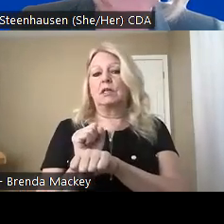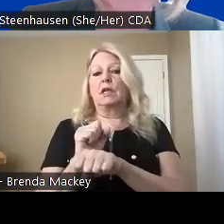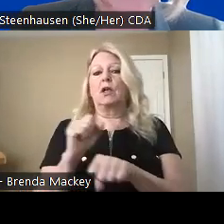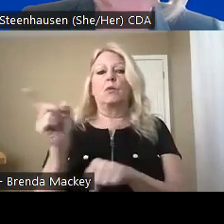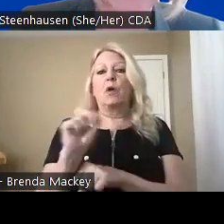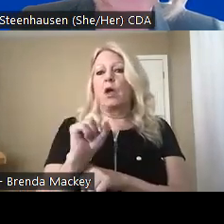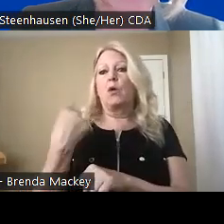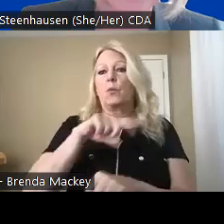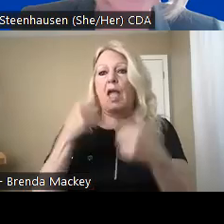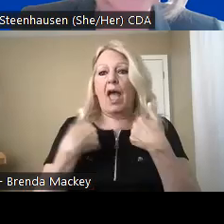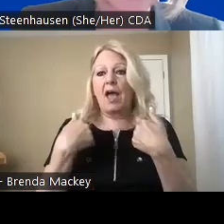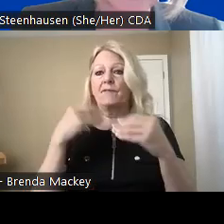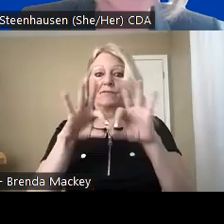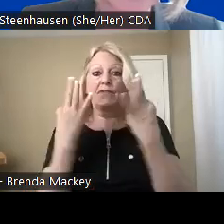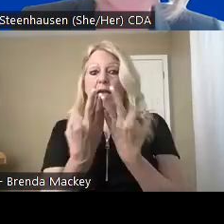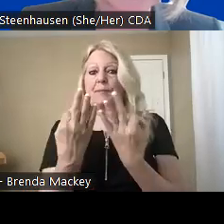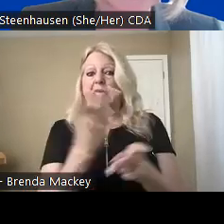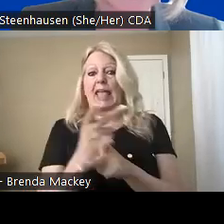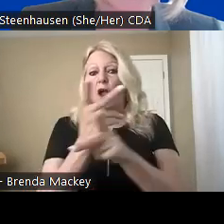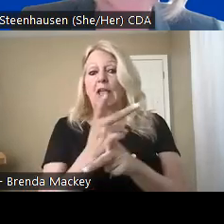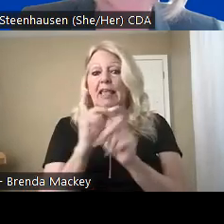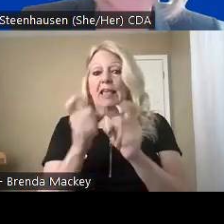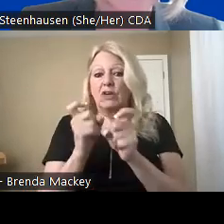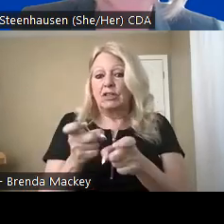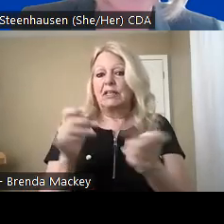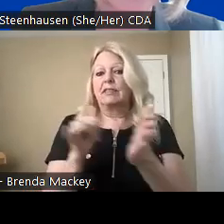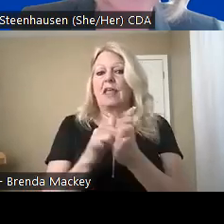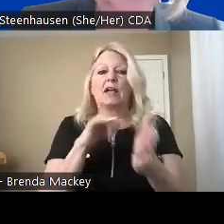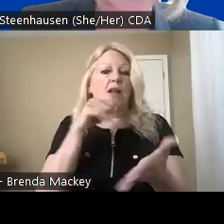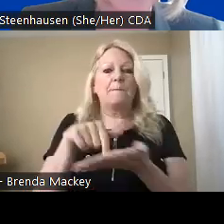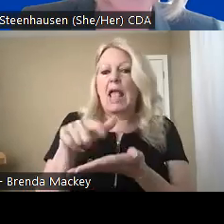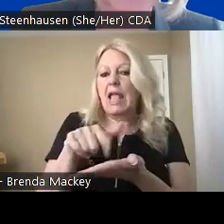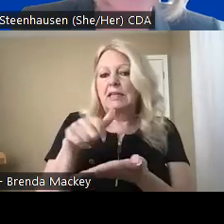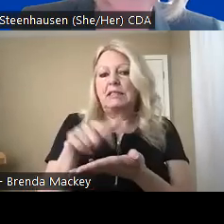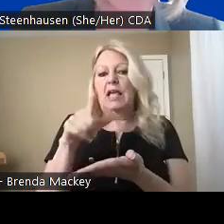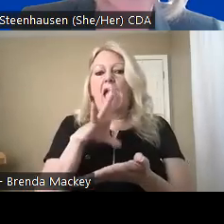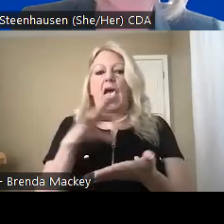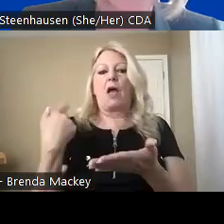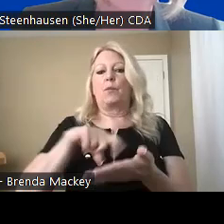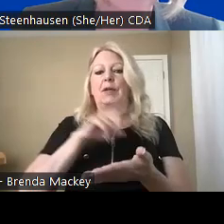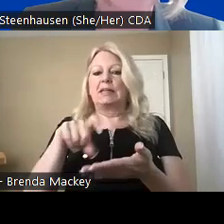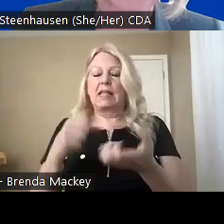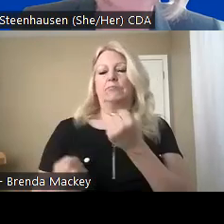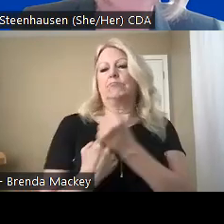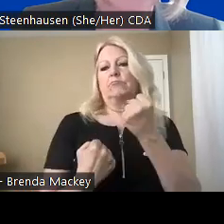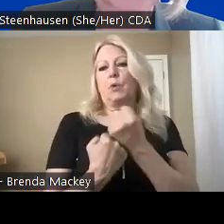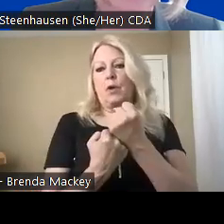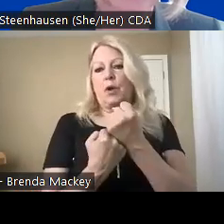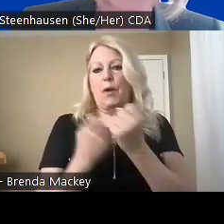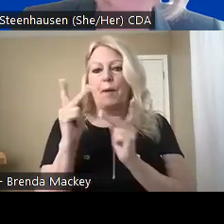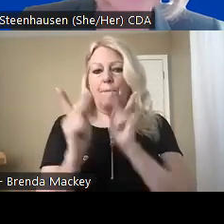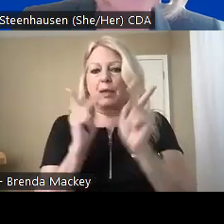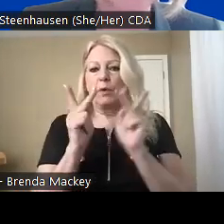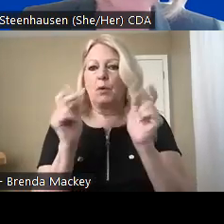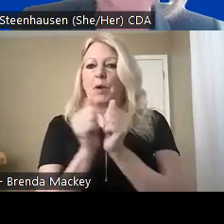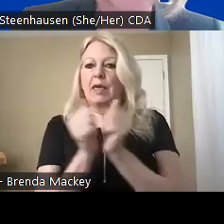family caregivers that provide, core services or core support to so many older adults and people with disabilities in their